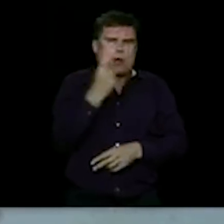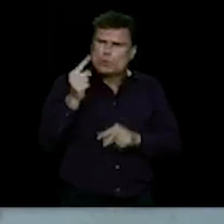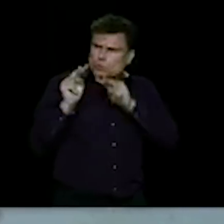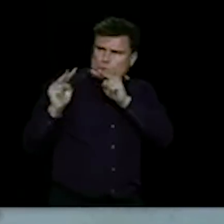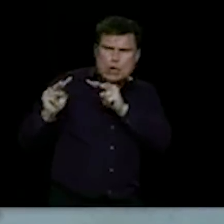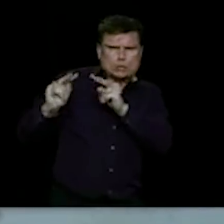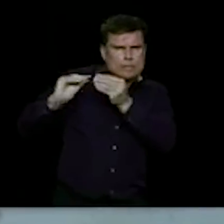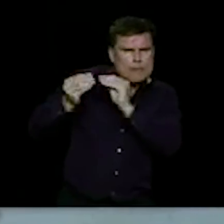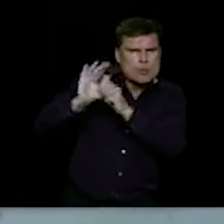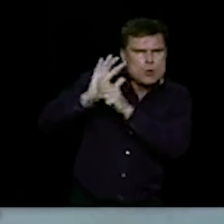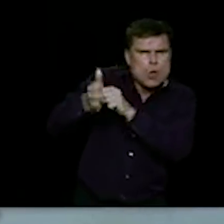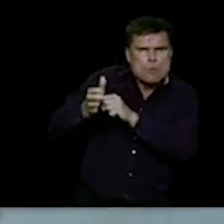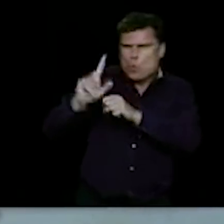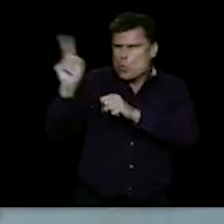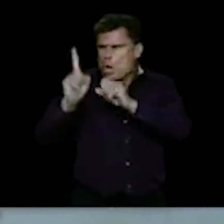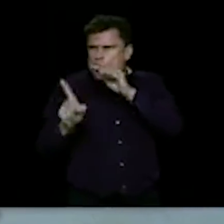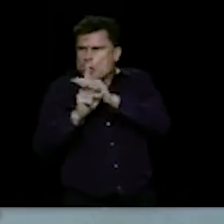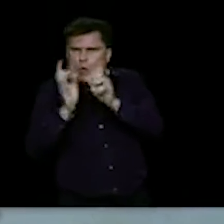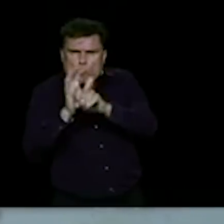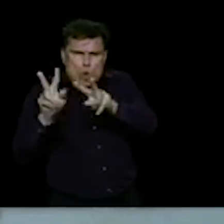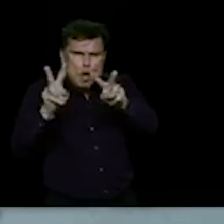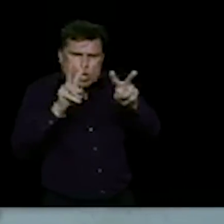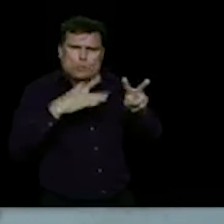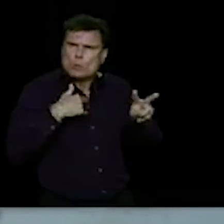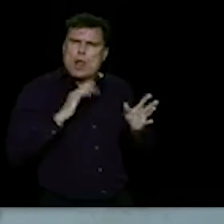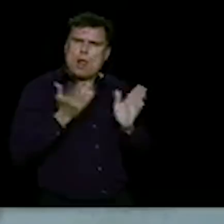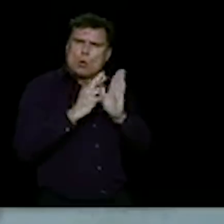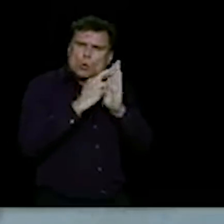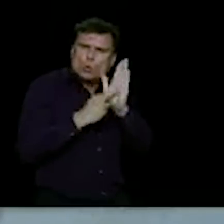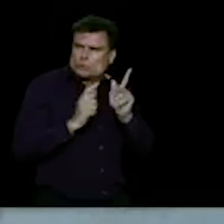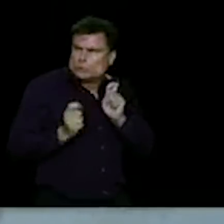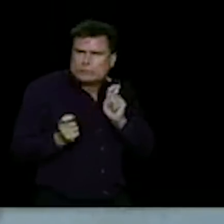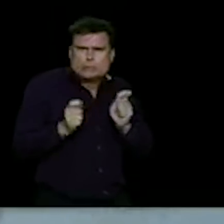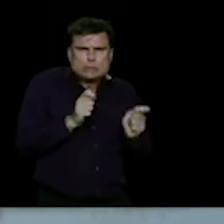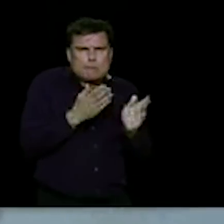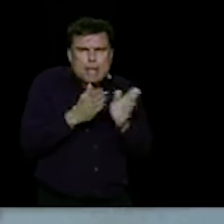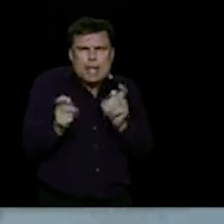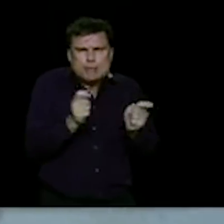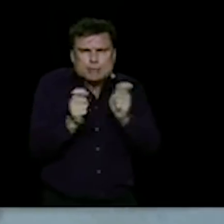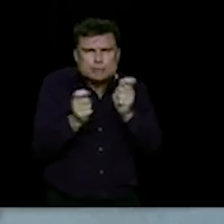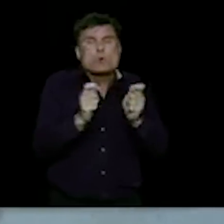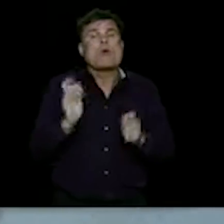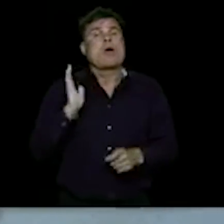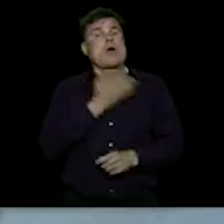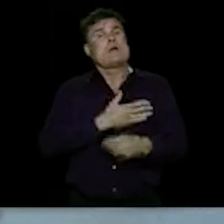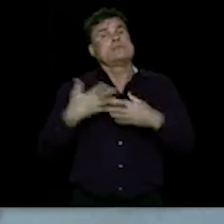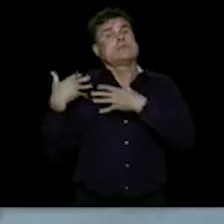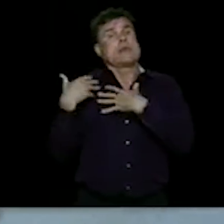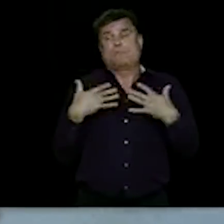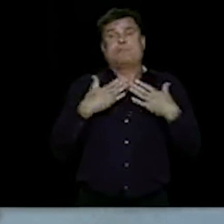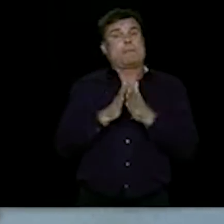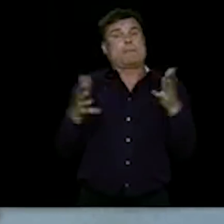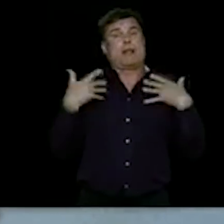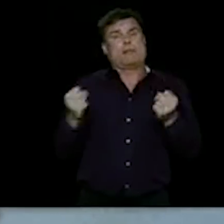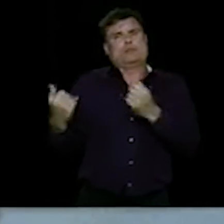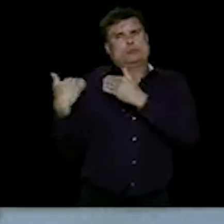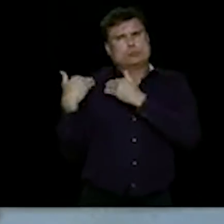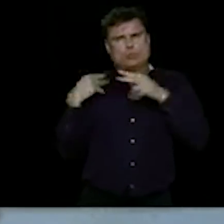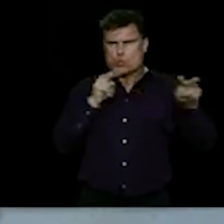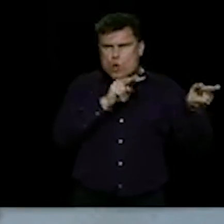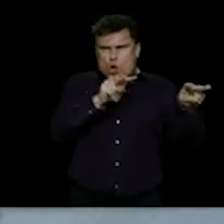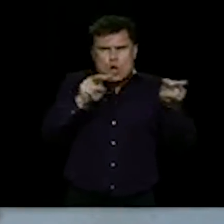contact tracing and the case management and the follow-up that we do in public health to make sure that we can stop those chains of